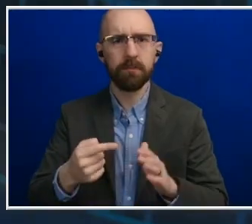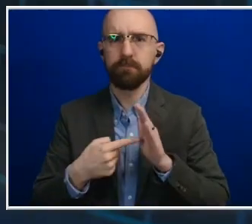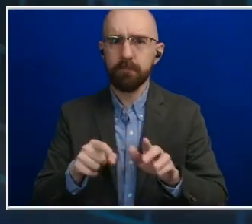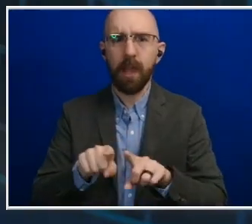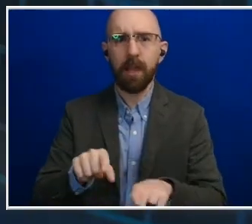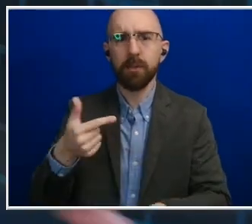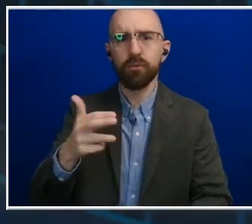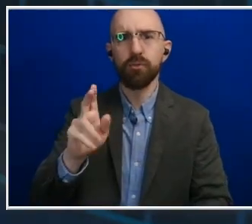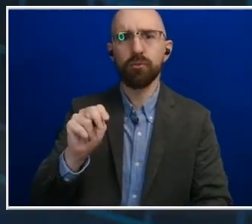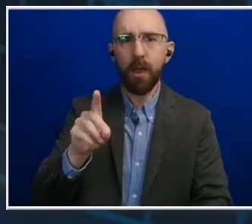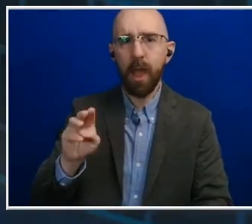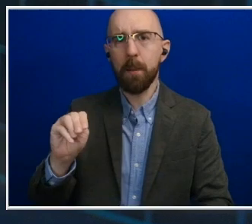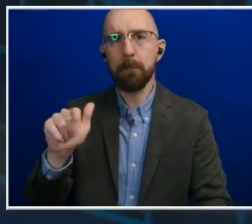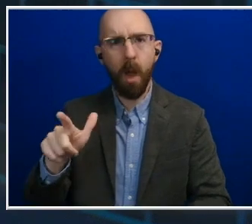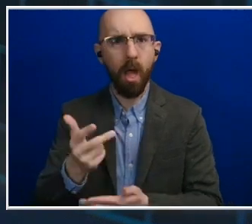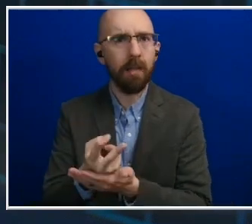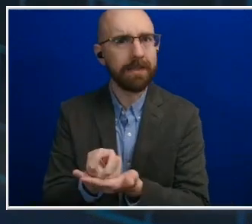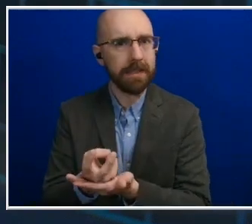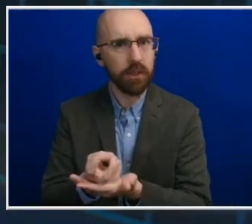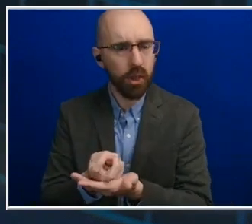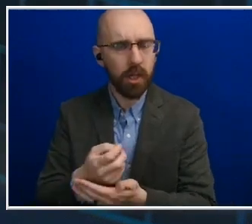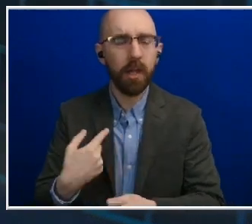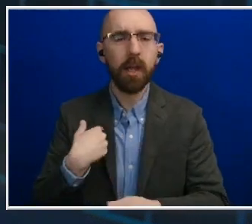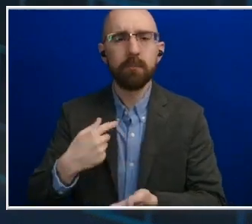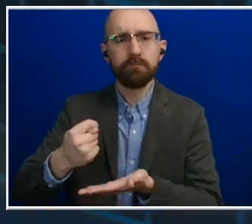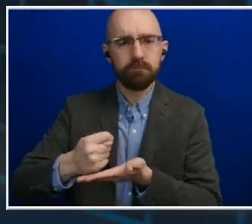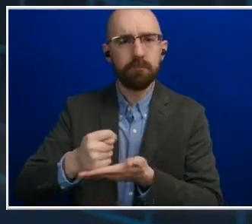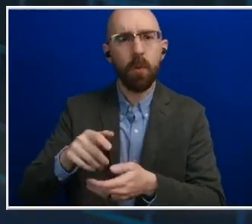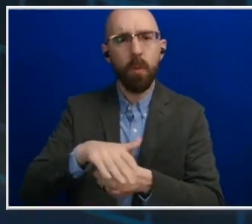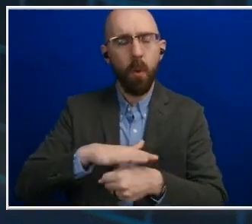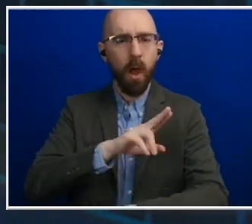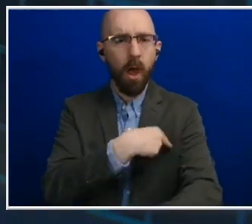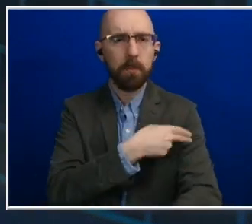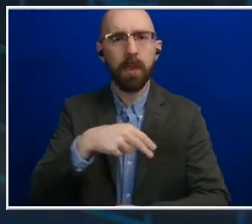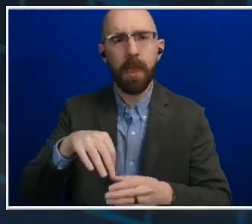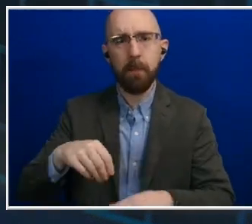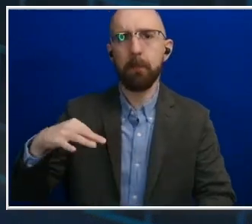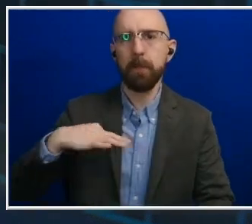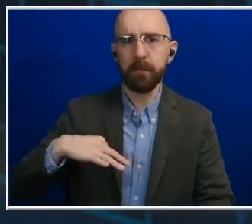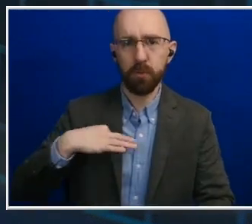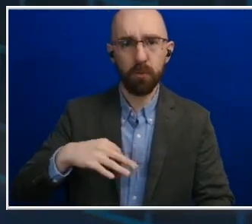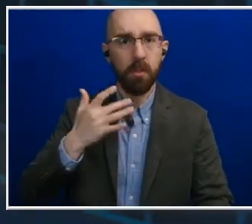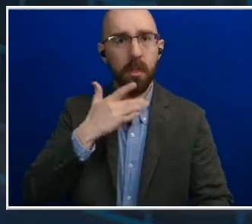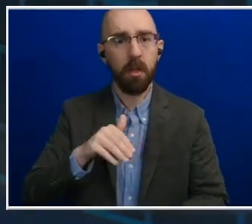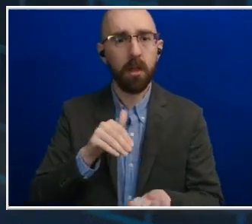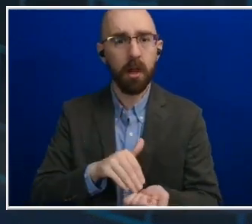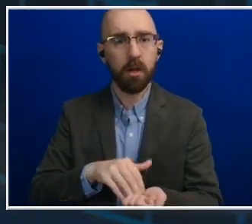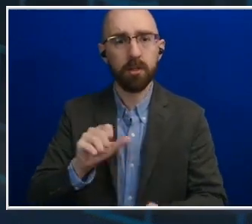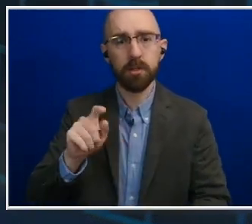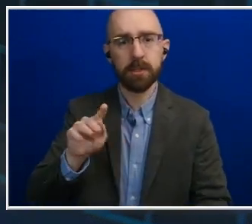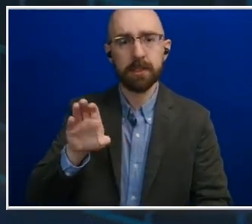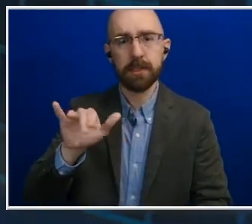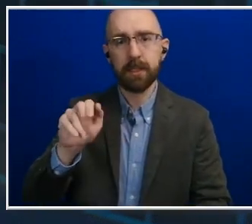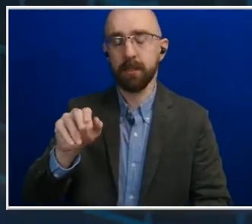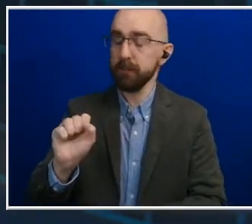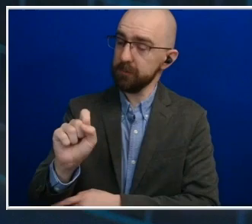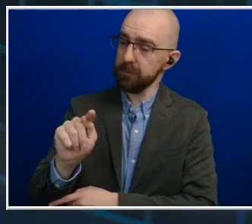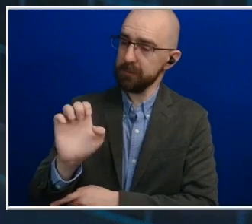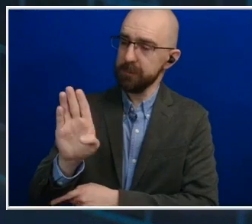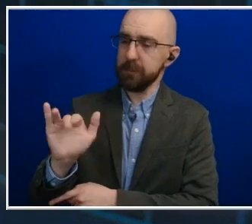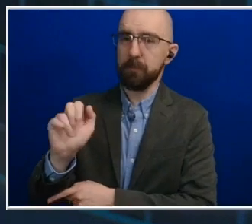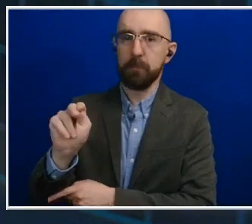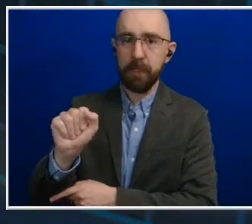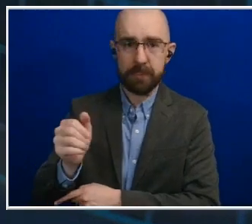and I was treated at the local hospital in Pittsburgh. But luckily, Dr. Stebbins there sent me up here to Dr.